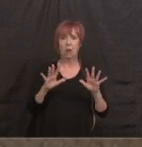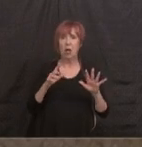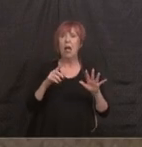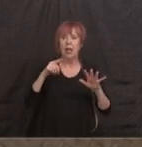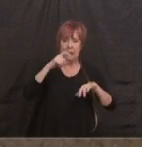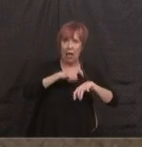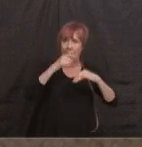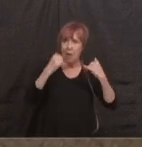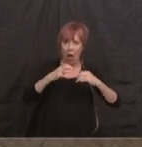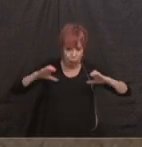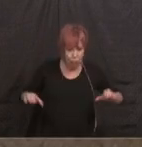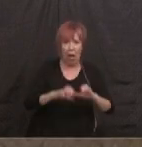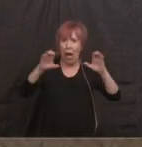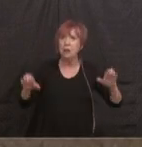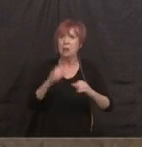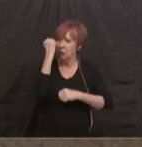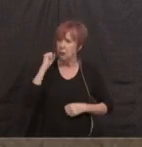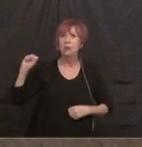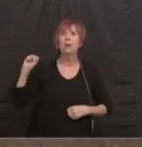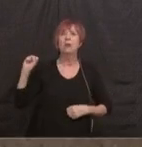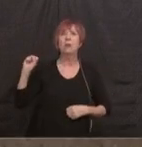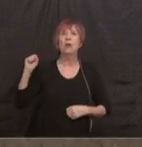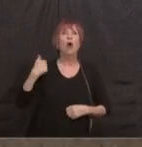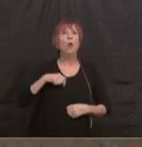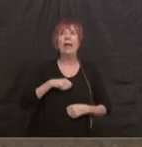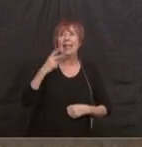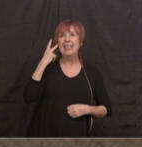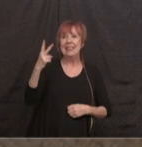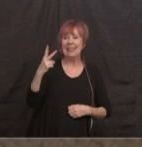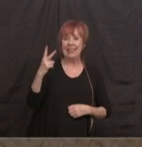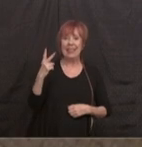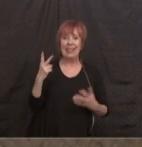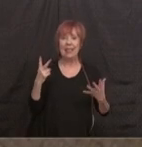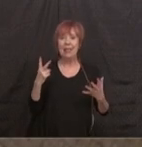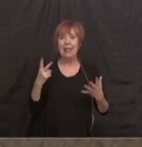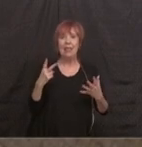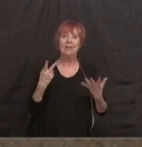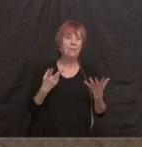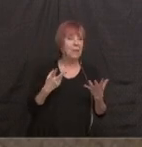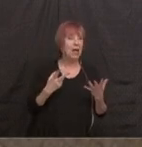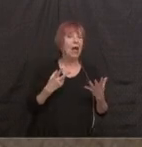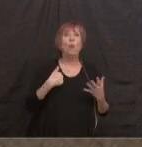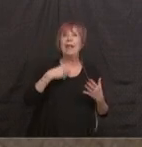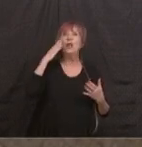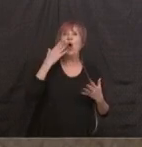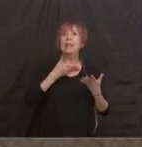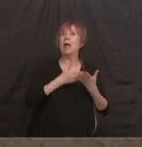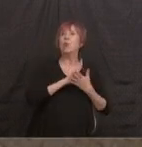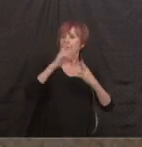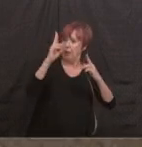see from global headlines what a privilege it is to live in representative democracy. And we know, again, from